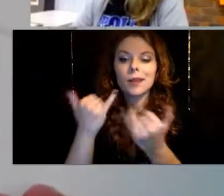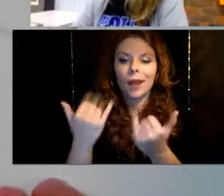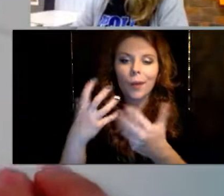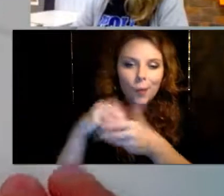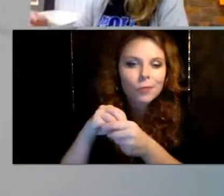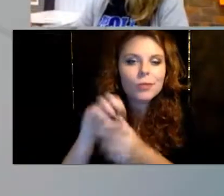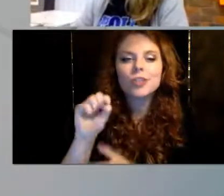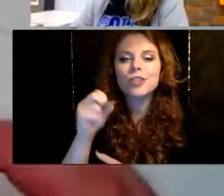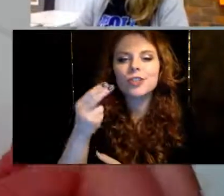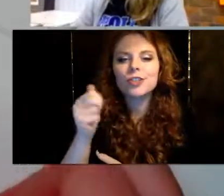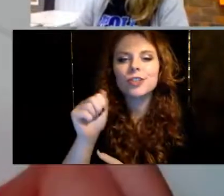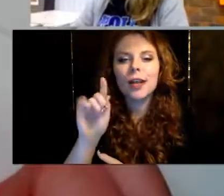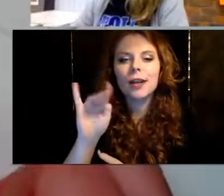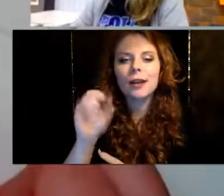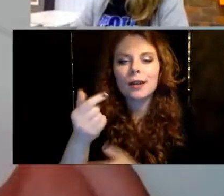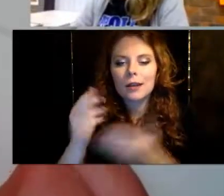shading,